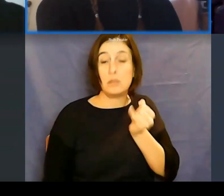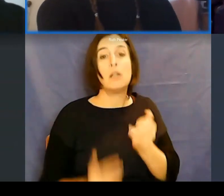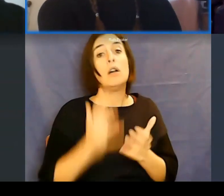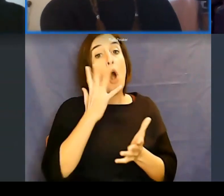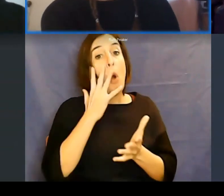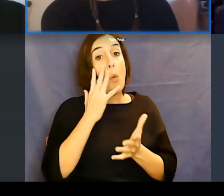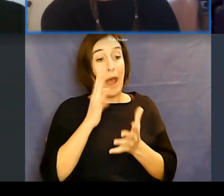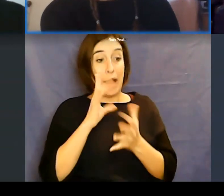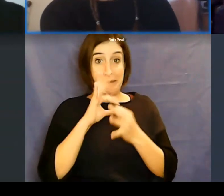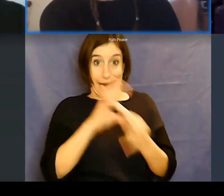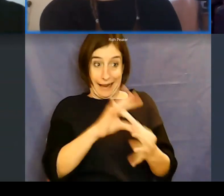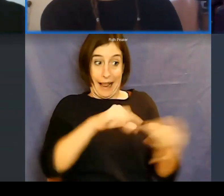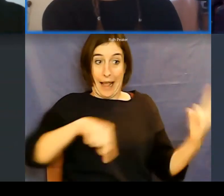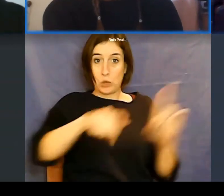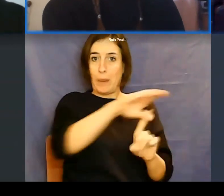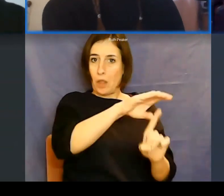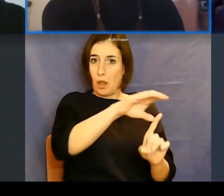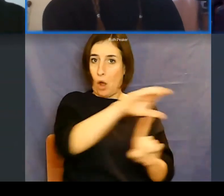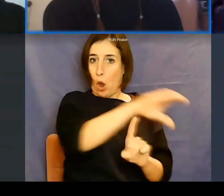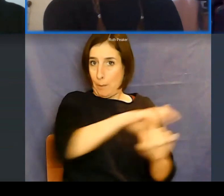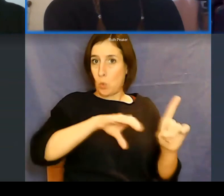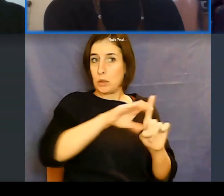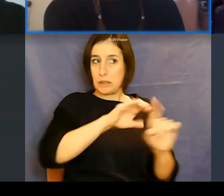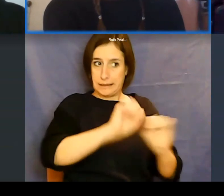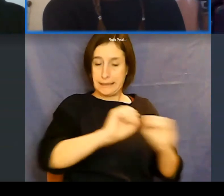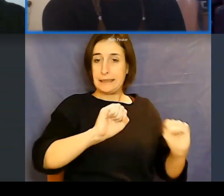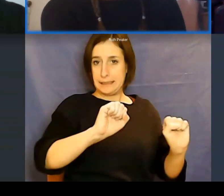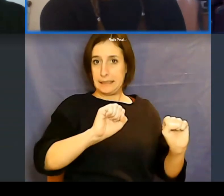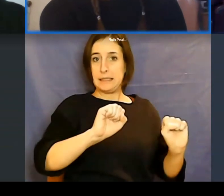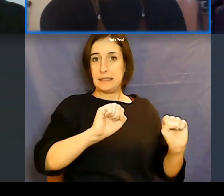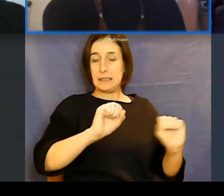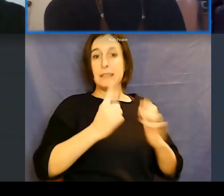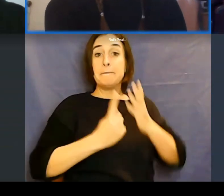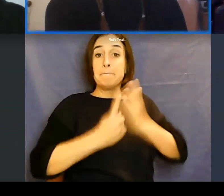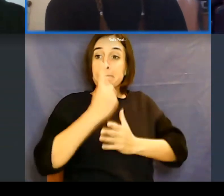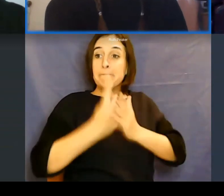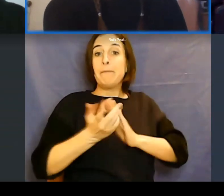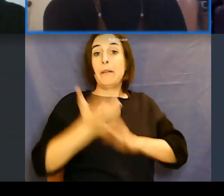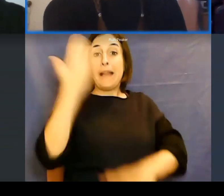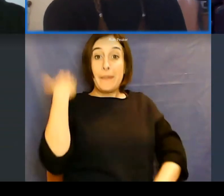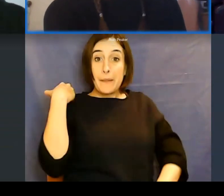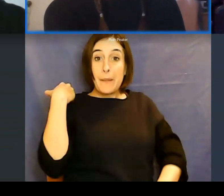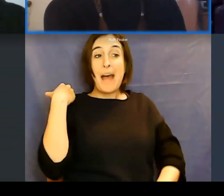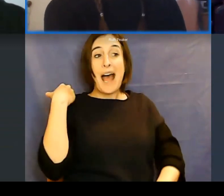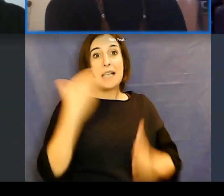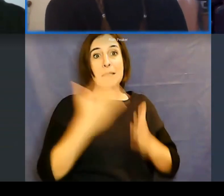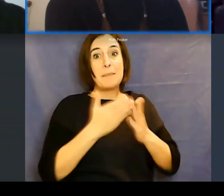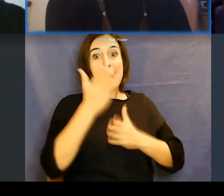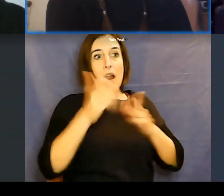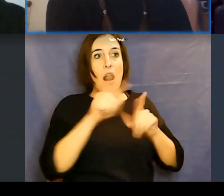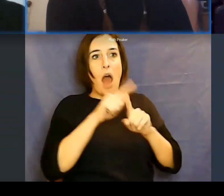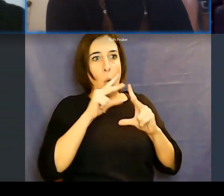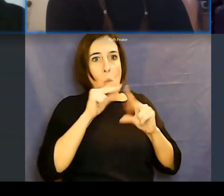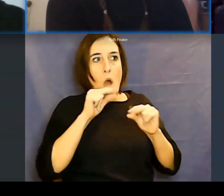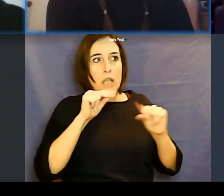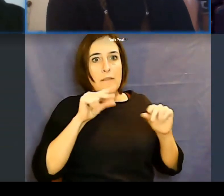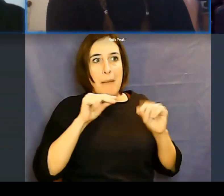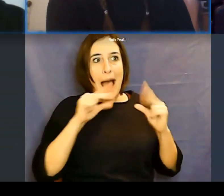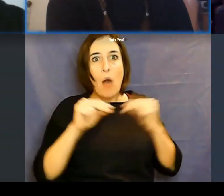of it's been in the past necessarily word of mouth, going to faith centres, advertising things within there.